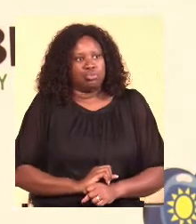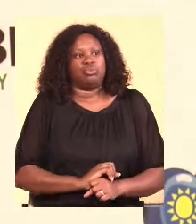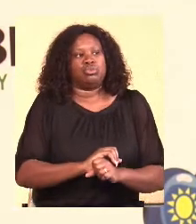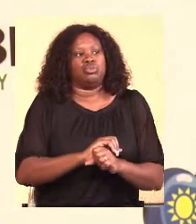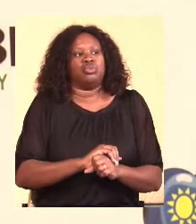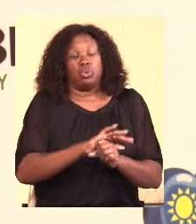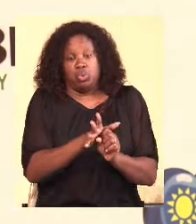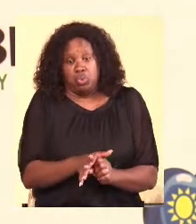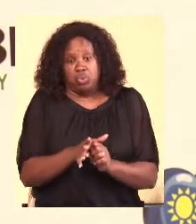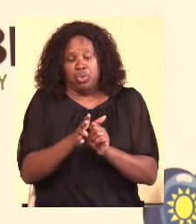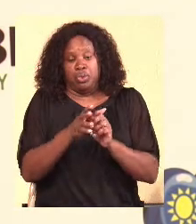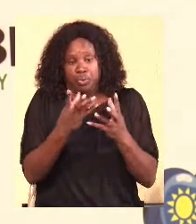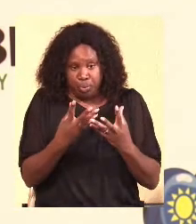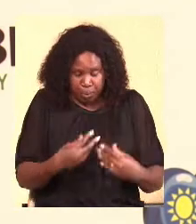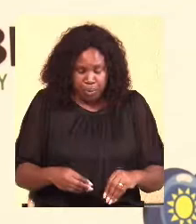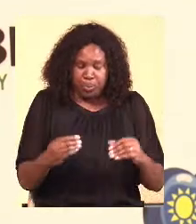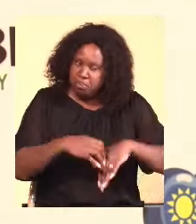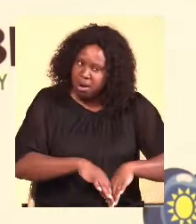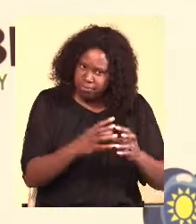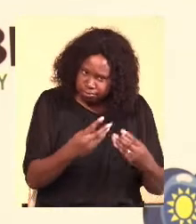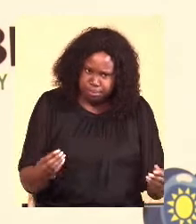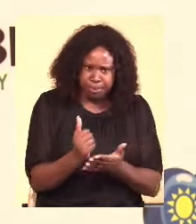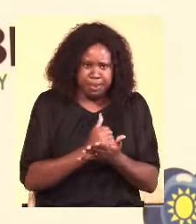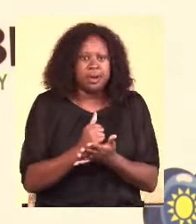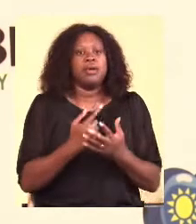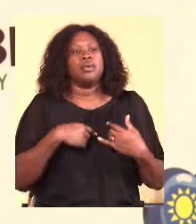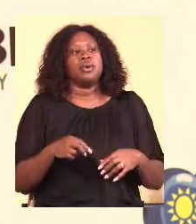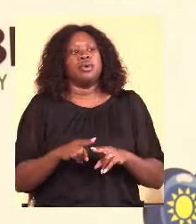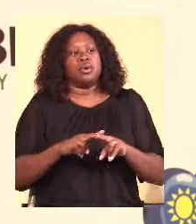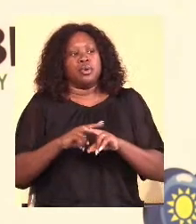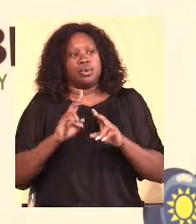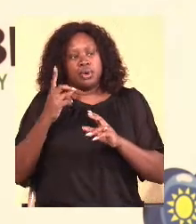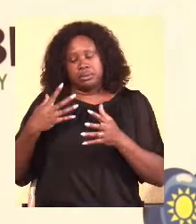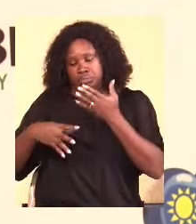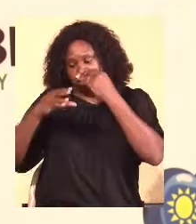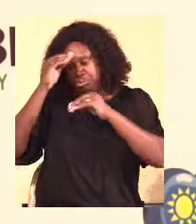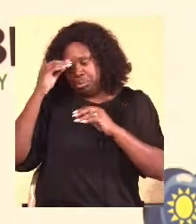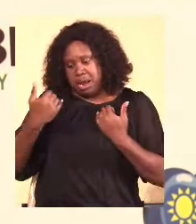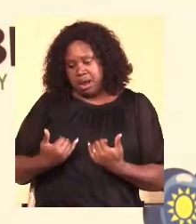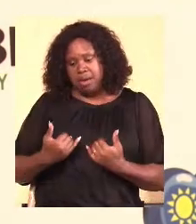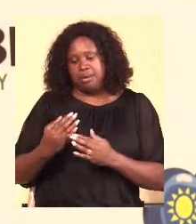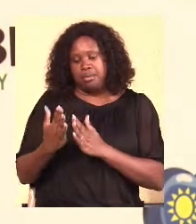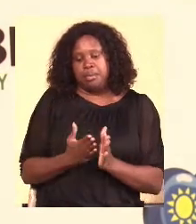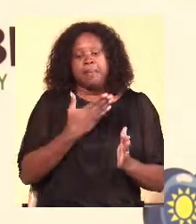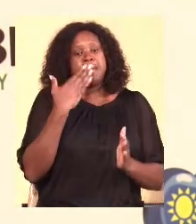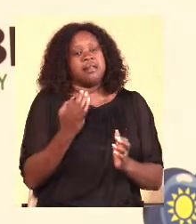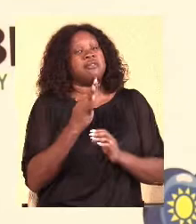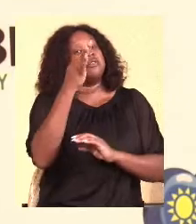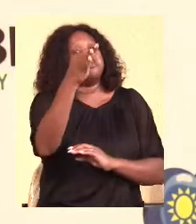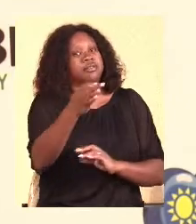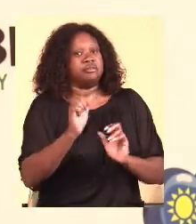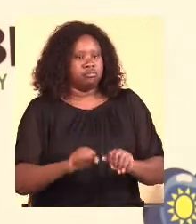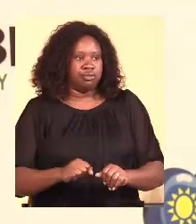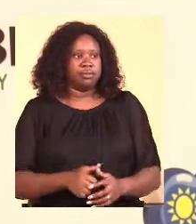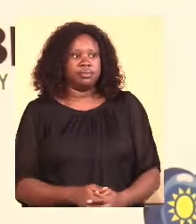after this pandemic, we are able to use the lessons that we gain now to prepare better for the future.